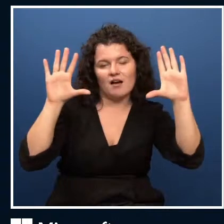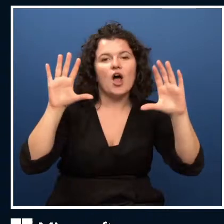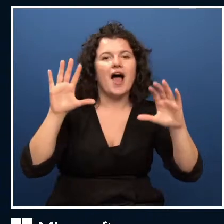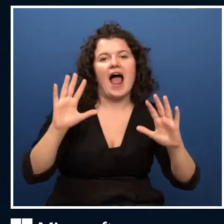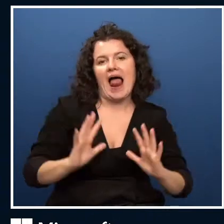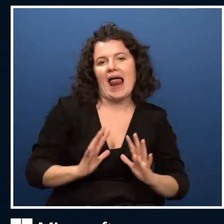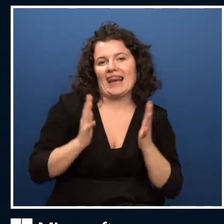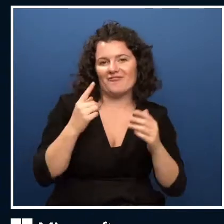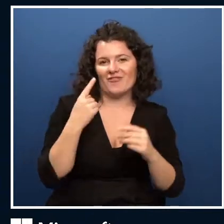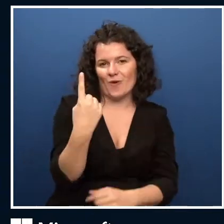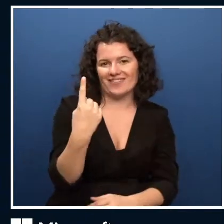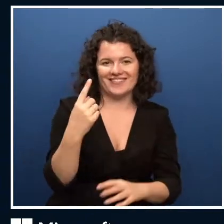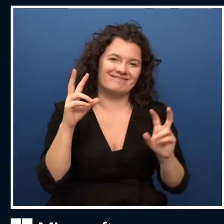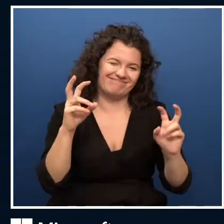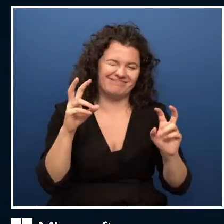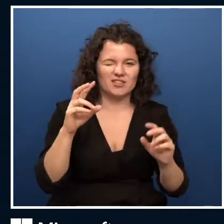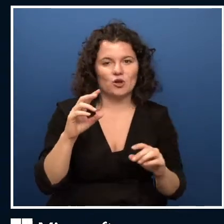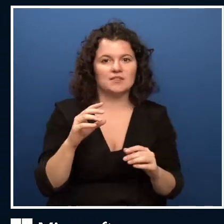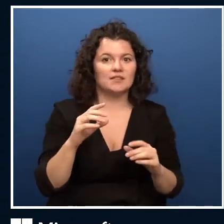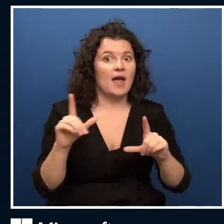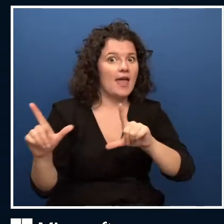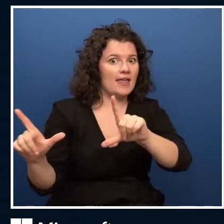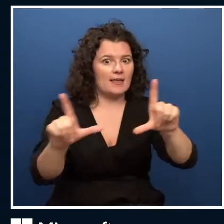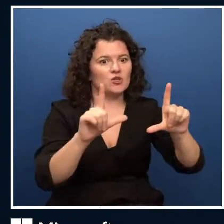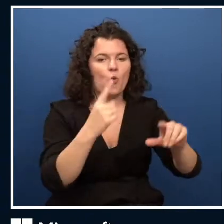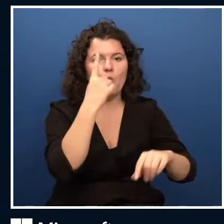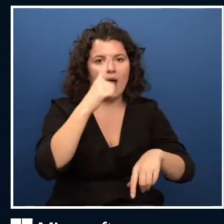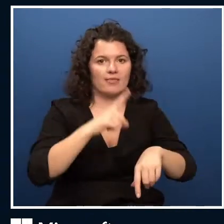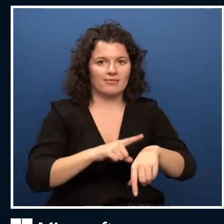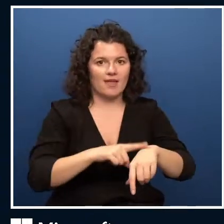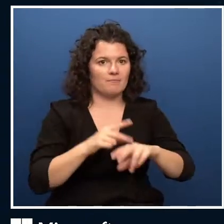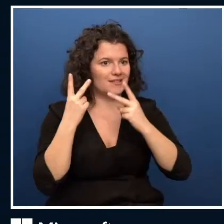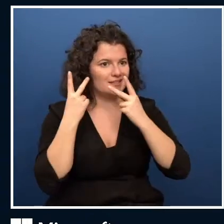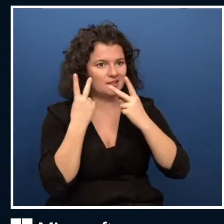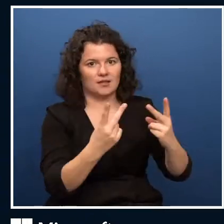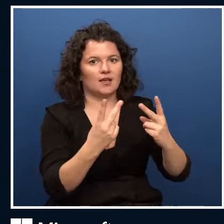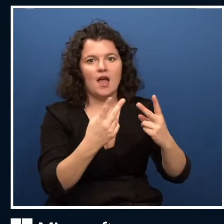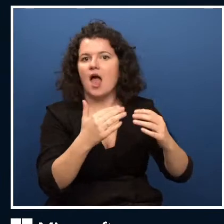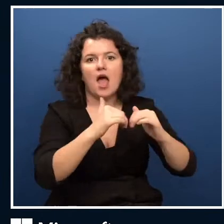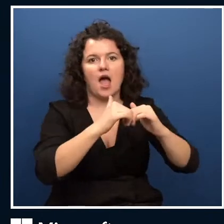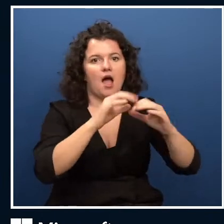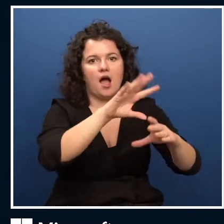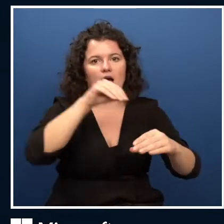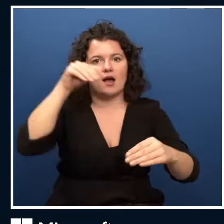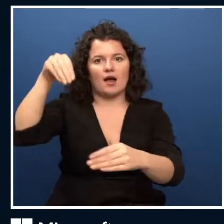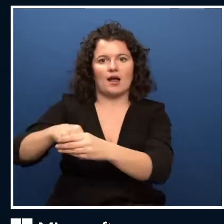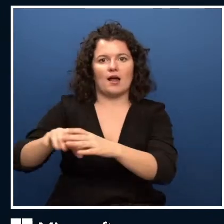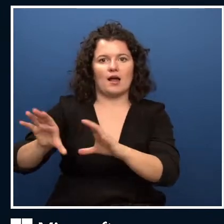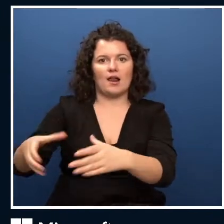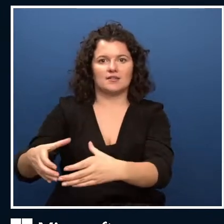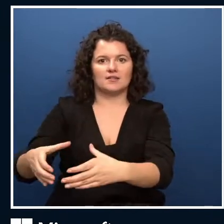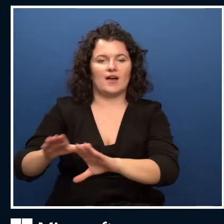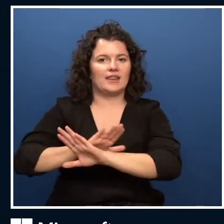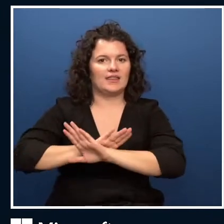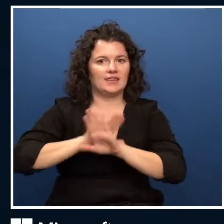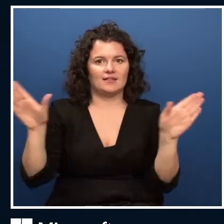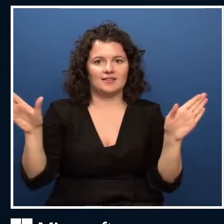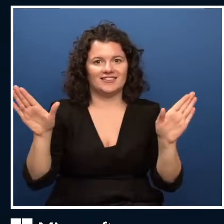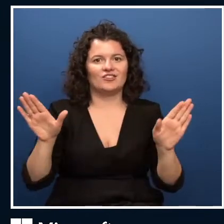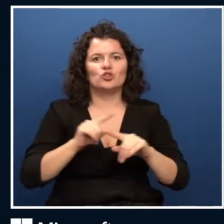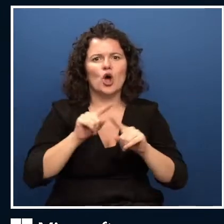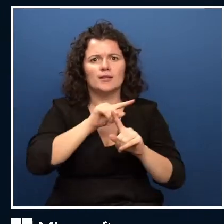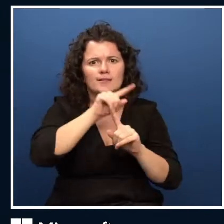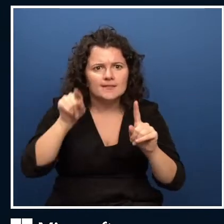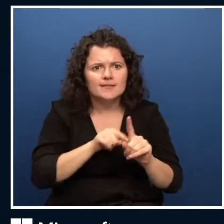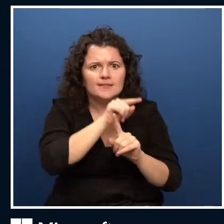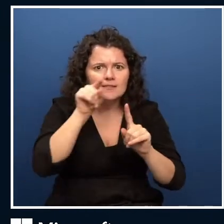image, and it can basically classify it. So I think YOLO is the best one to go for. Fantastic. Good advice. Good advice. And there's a